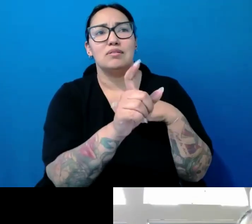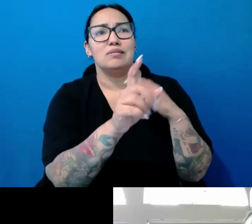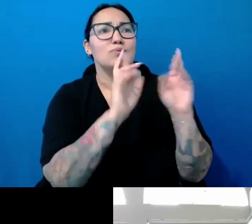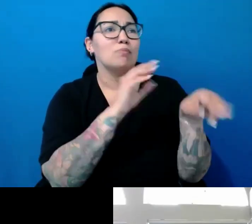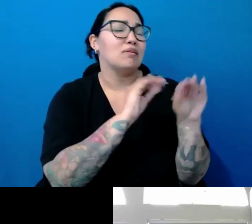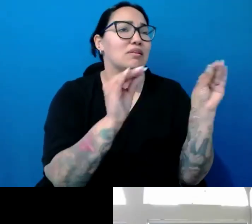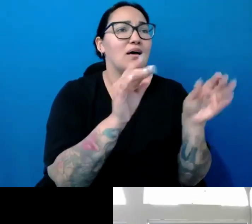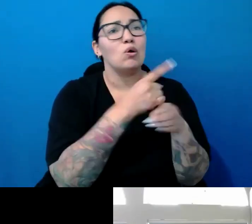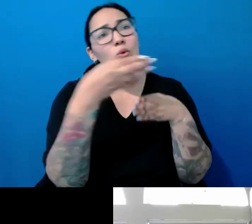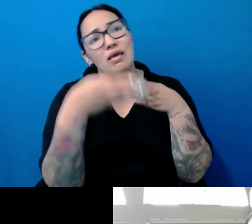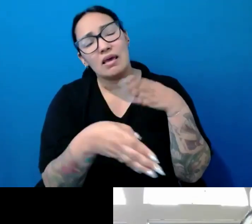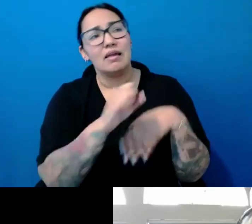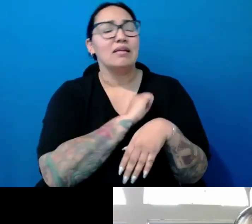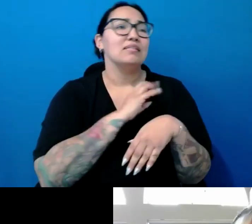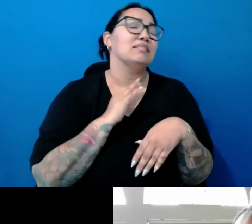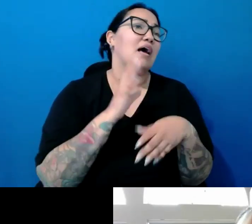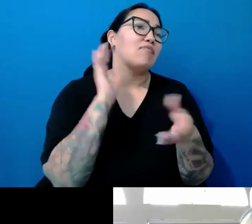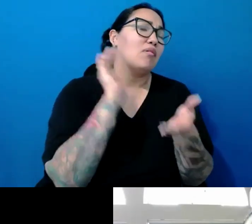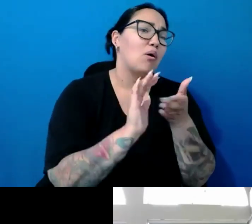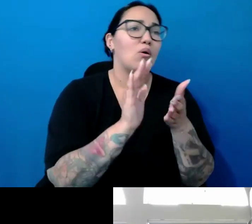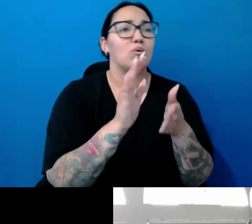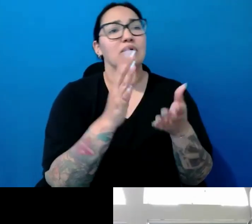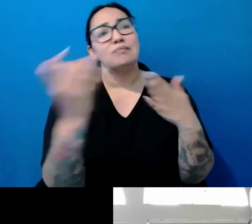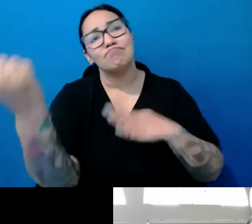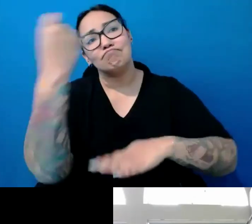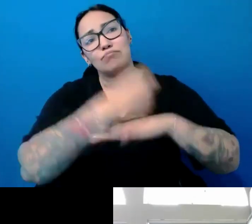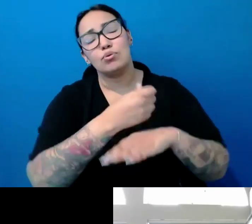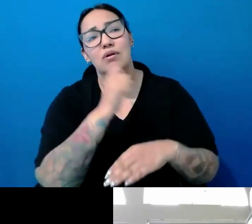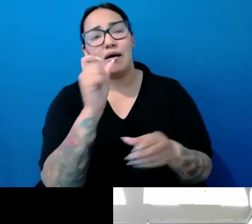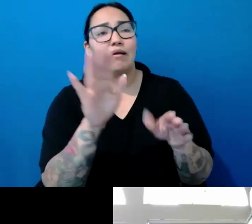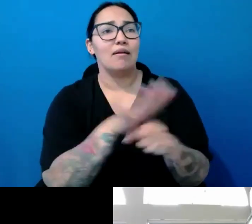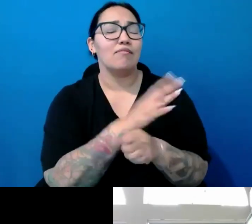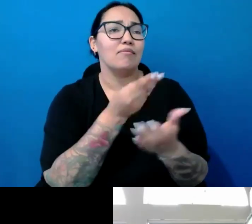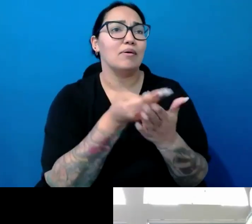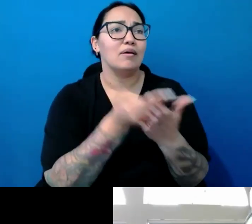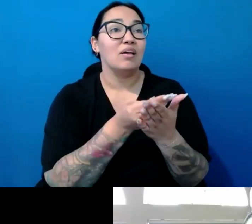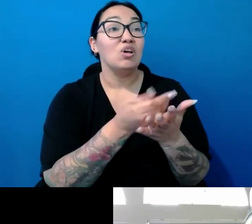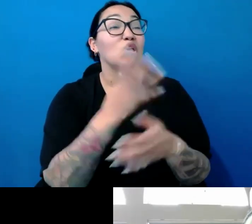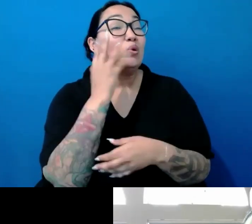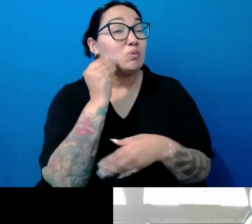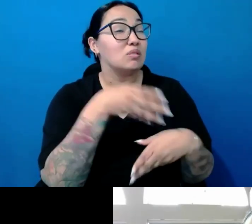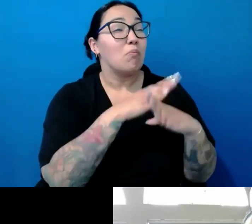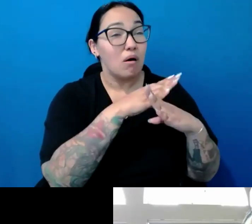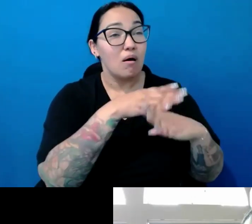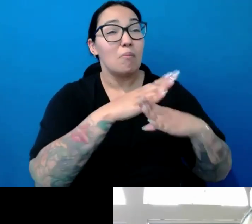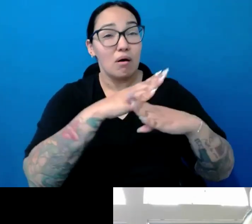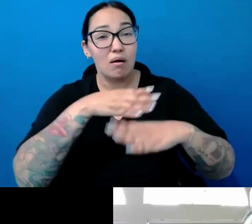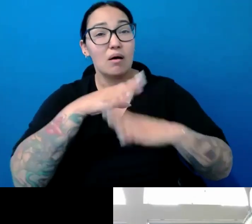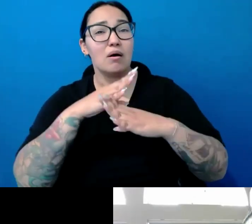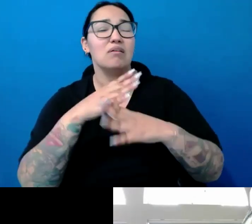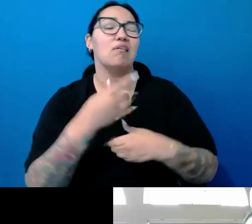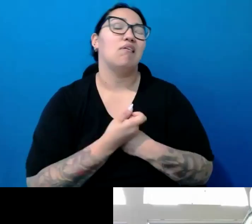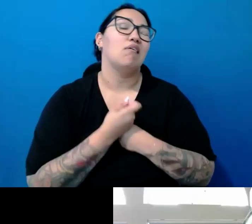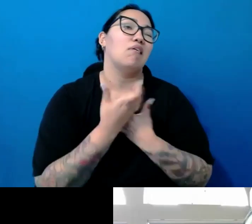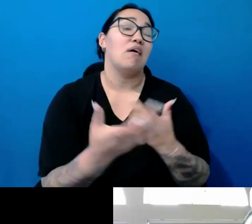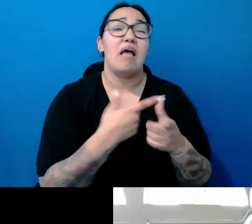weekend. The staffing was low. The doors had closed for funding, and you run into that and it can be very exhausting and you give up,